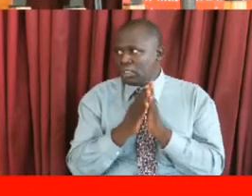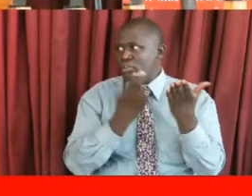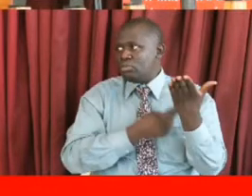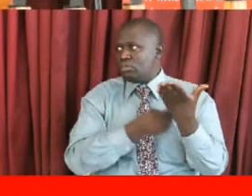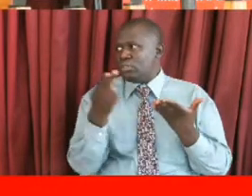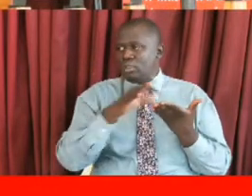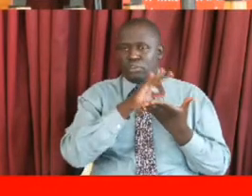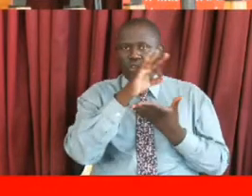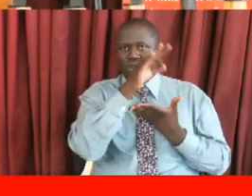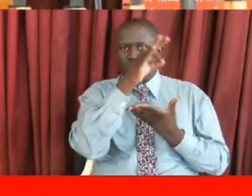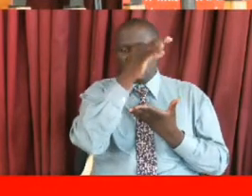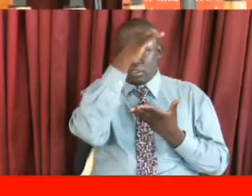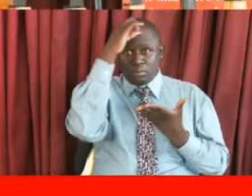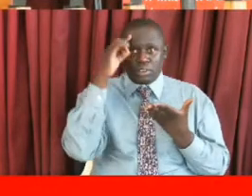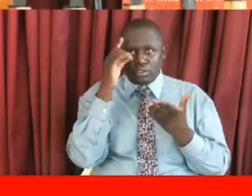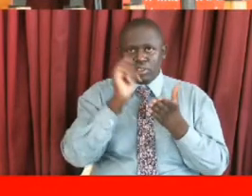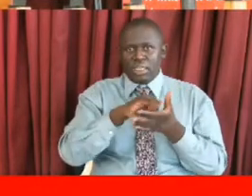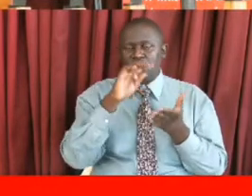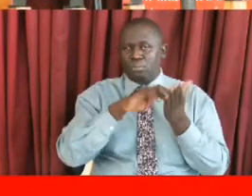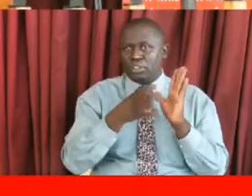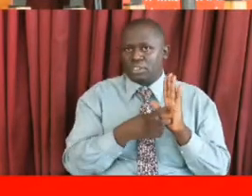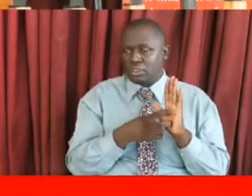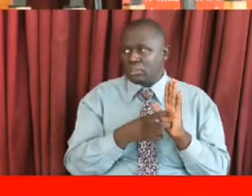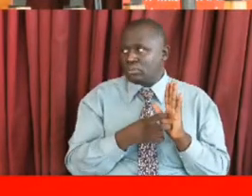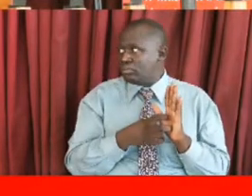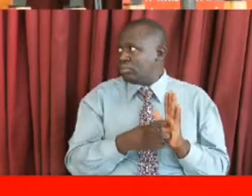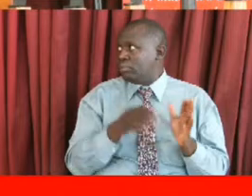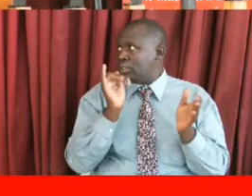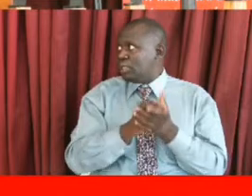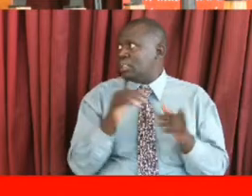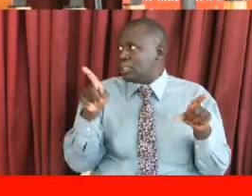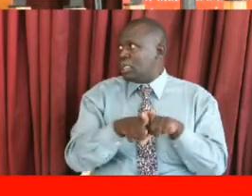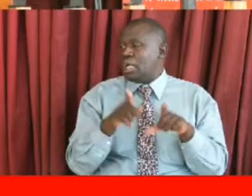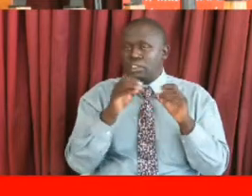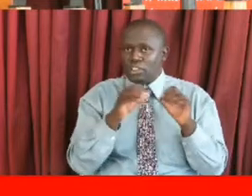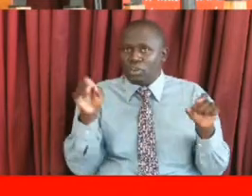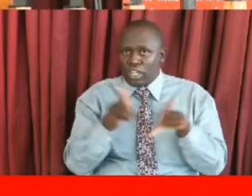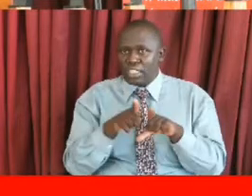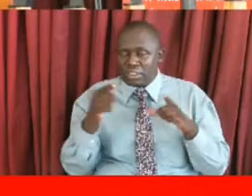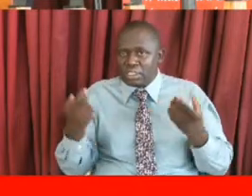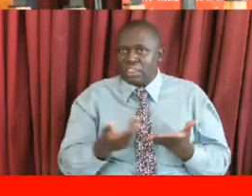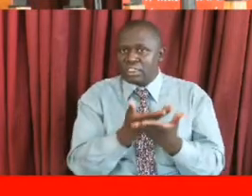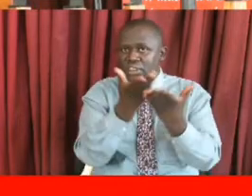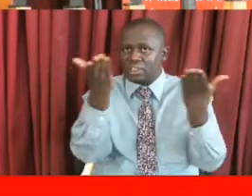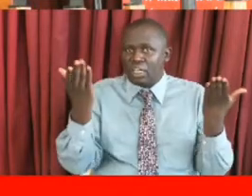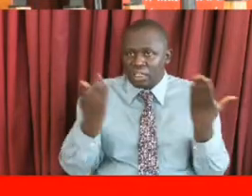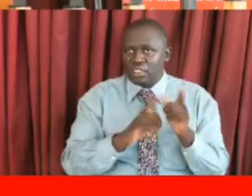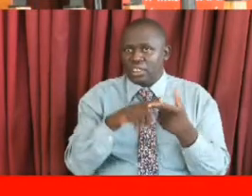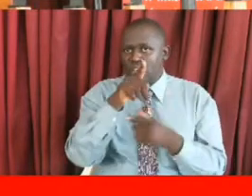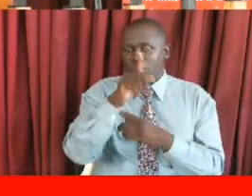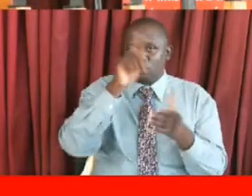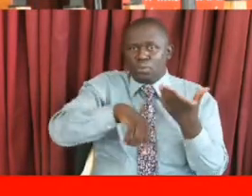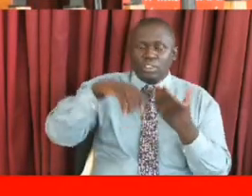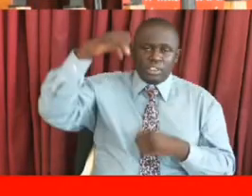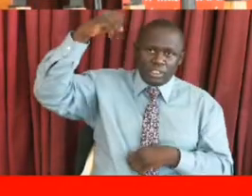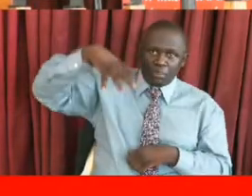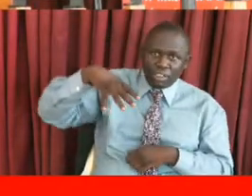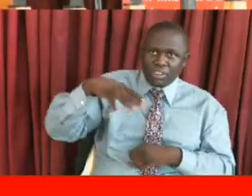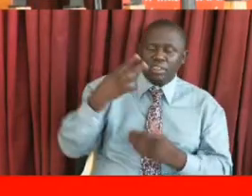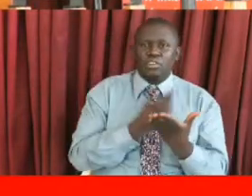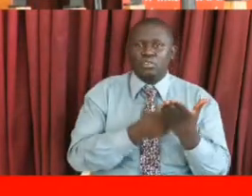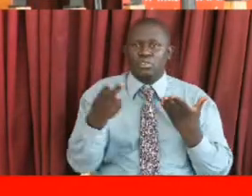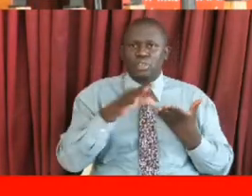spirit because it means as long as you exist you in the presence of the holy